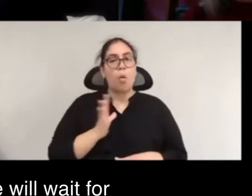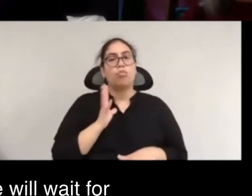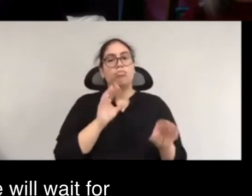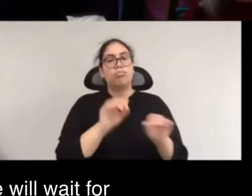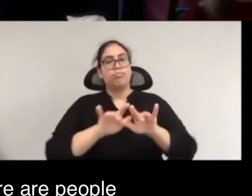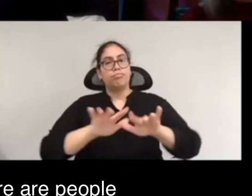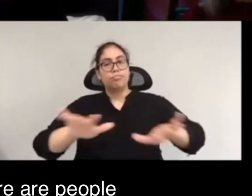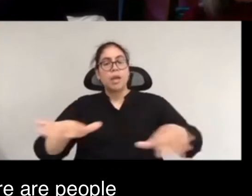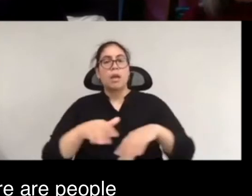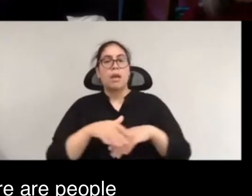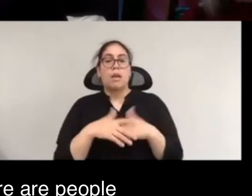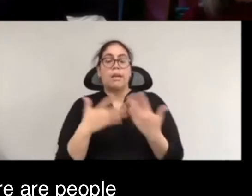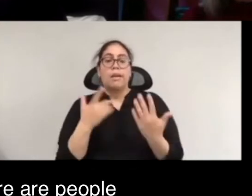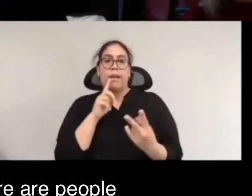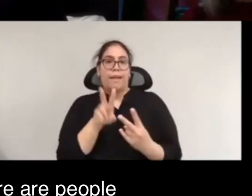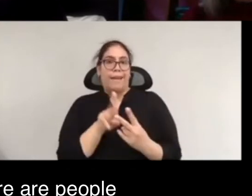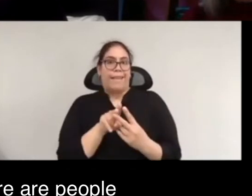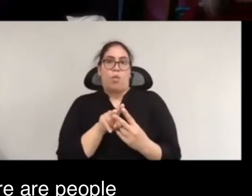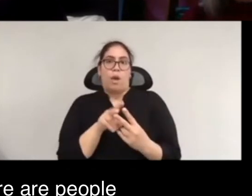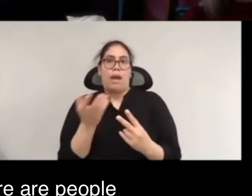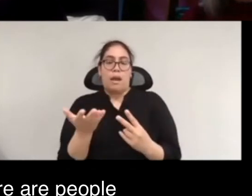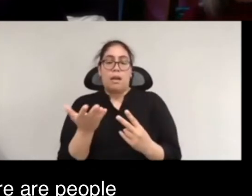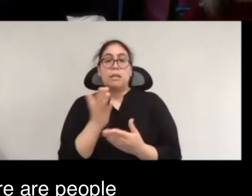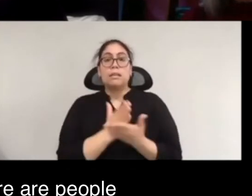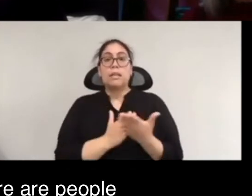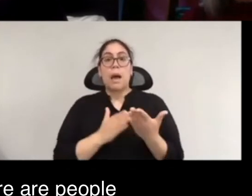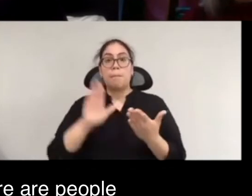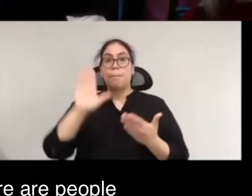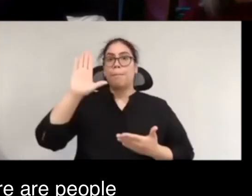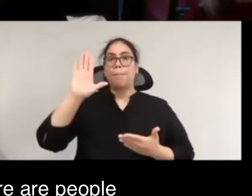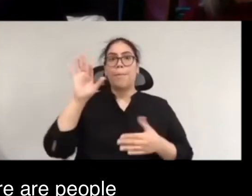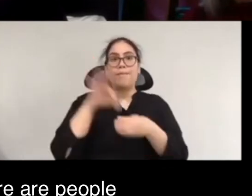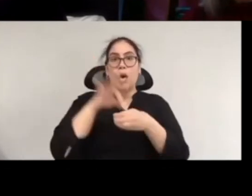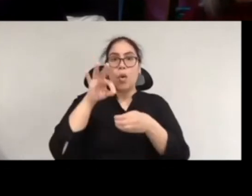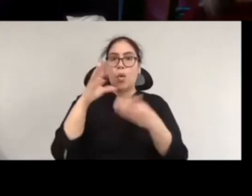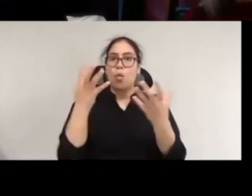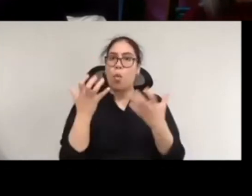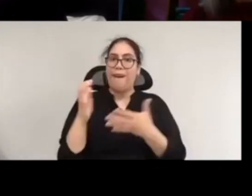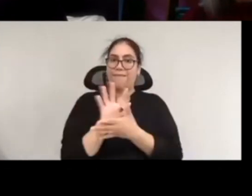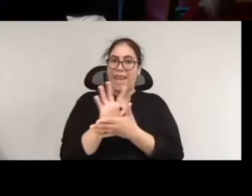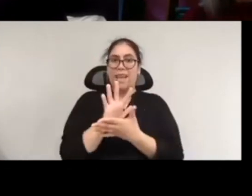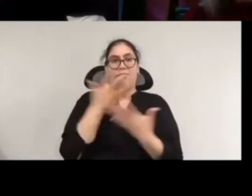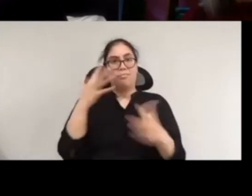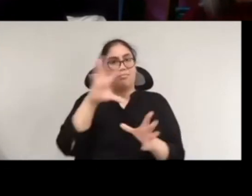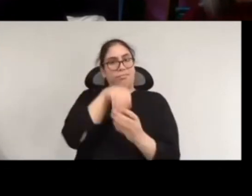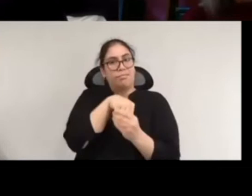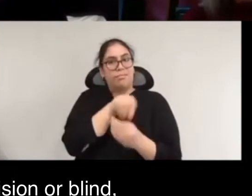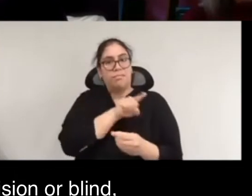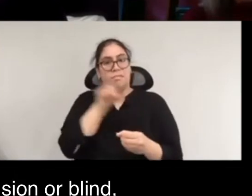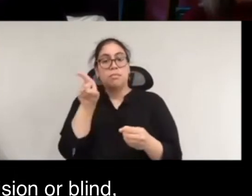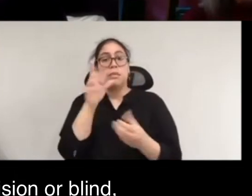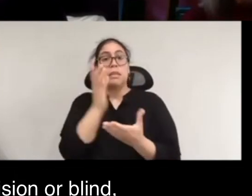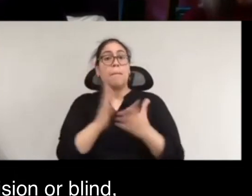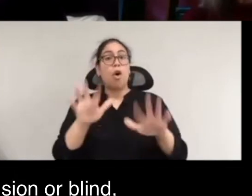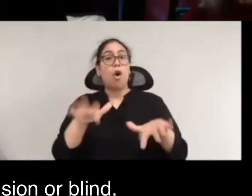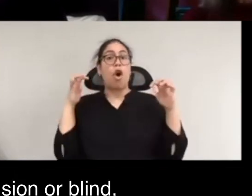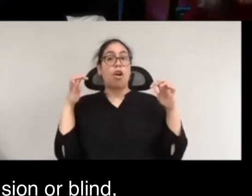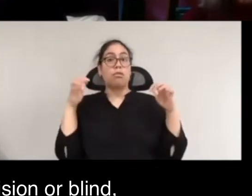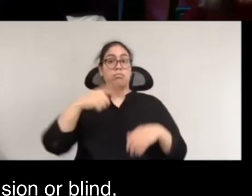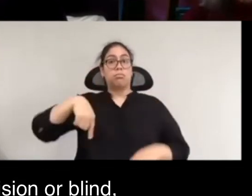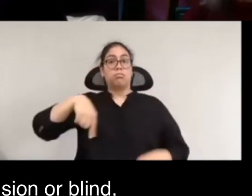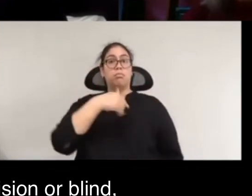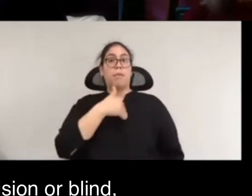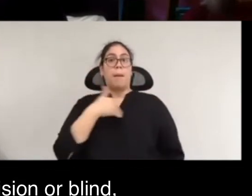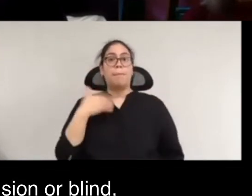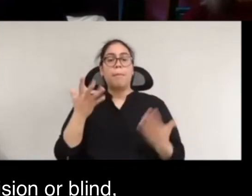way, ultimately, there are people voting for films at festivals. And if there are audience members that are low